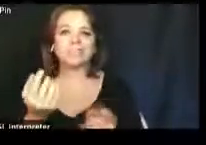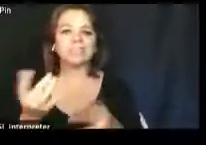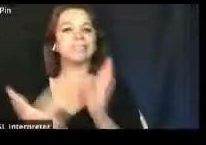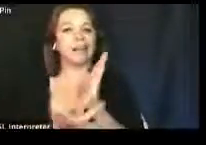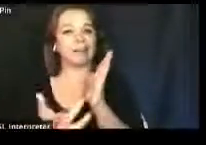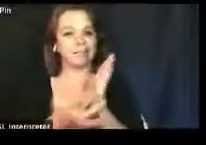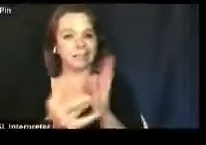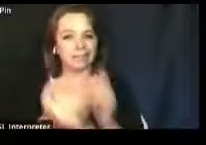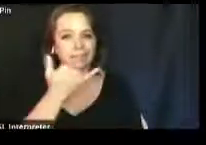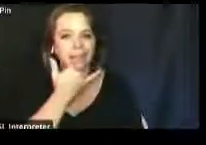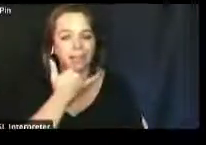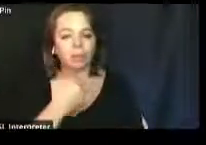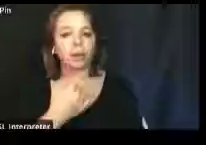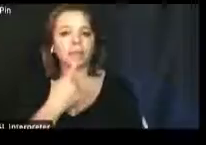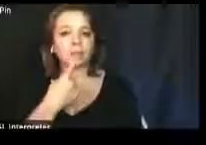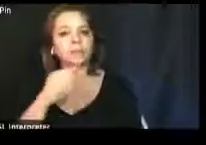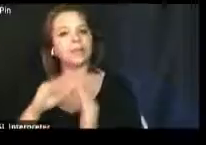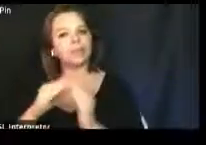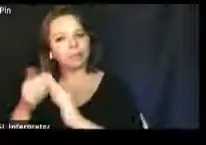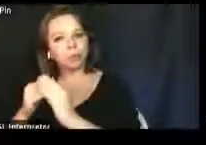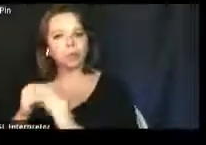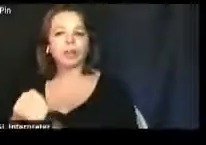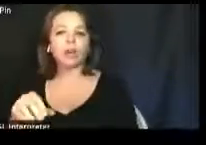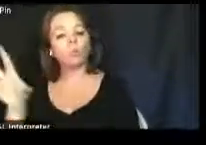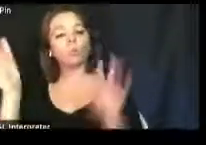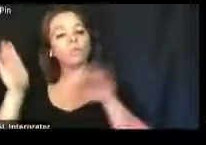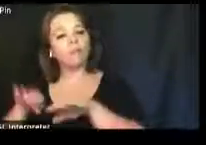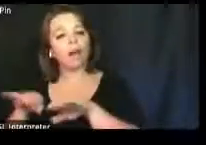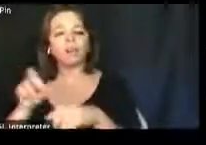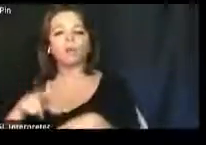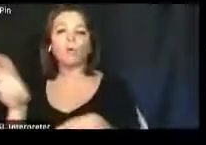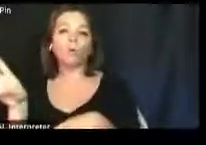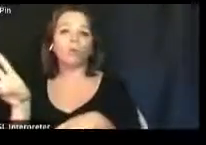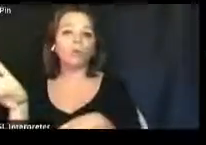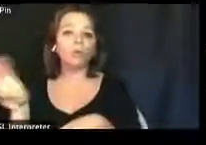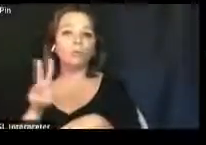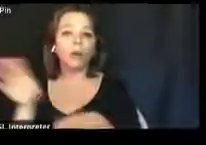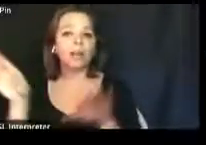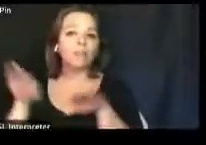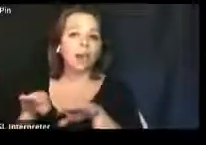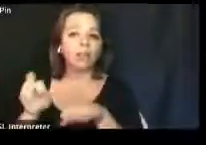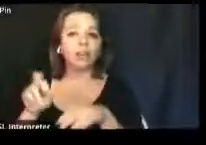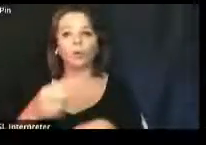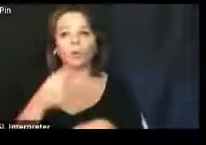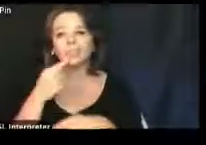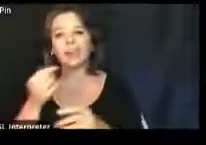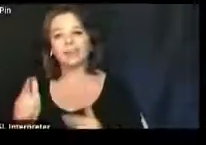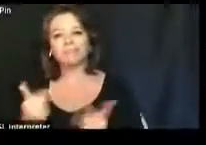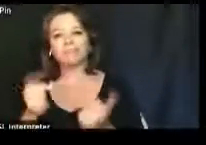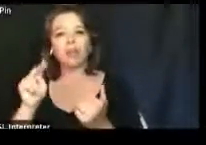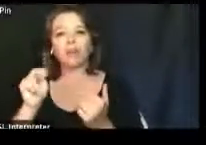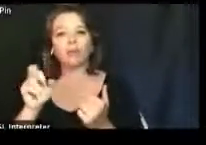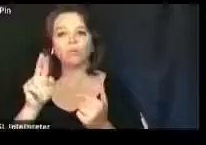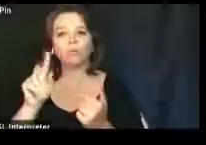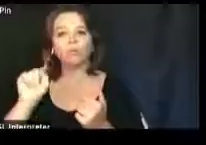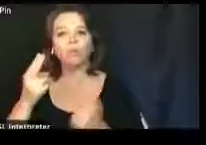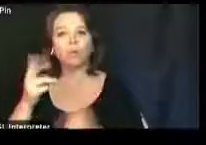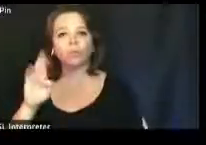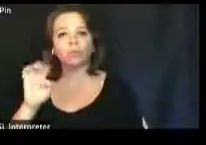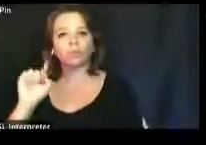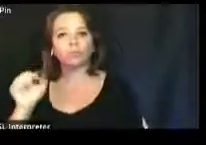is the Valley or the West Valley, or they would say something like they live in Northridge or Canoga Park, which is one of